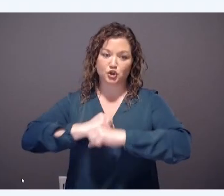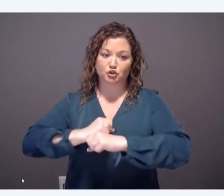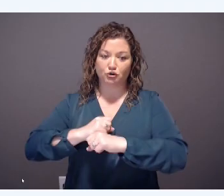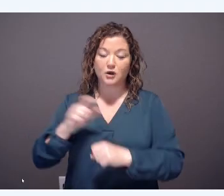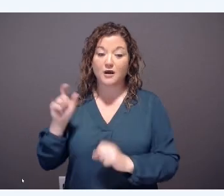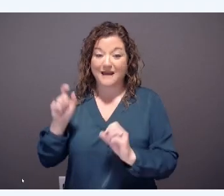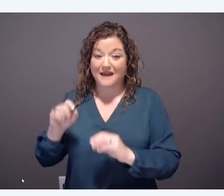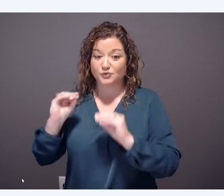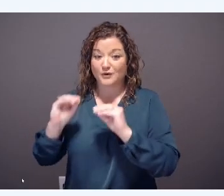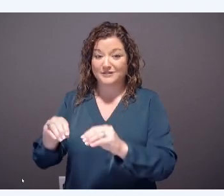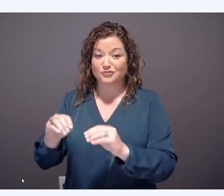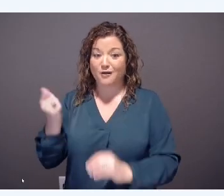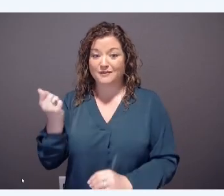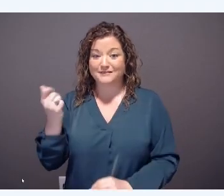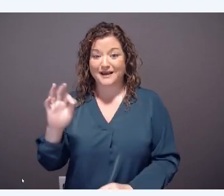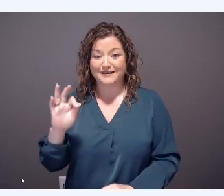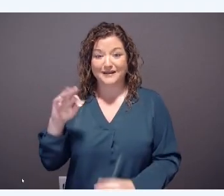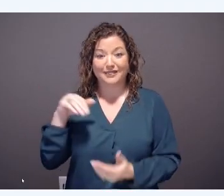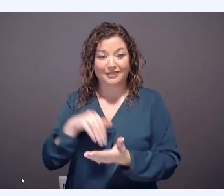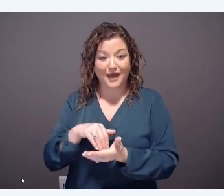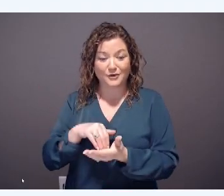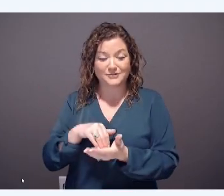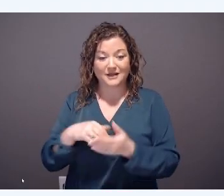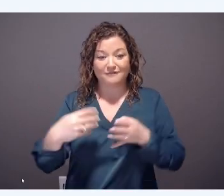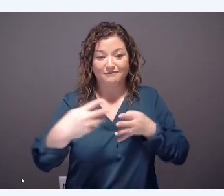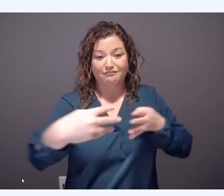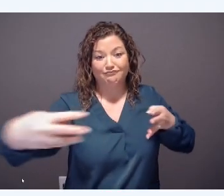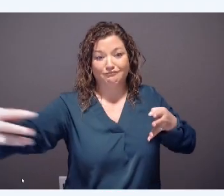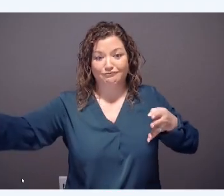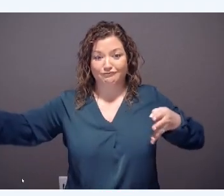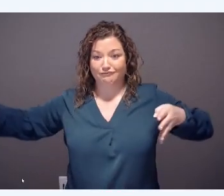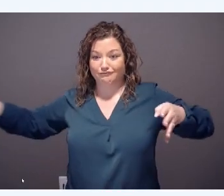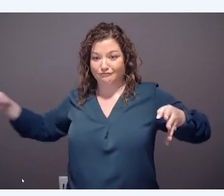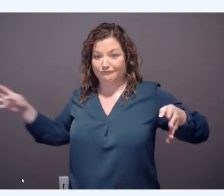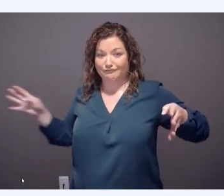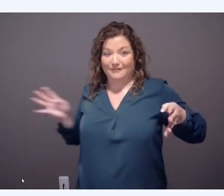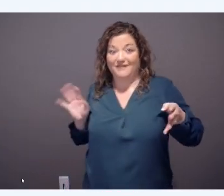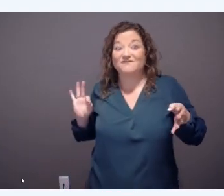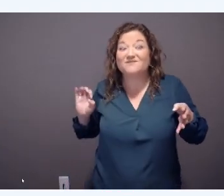19,000 linear feet of fencing. This was finished in September.